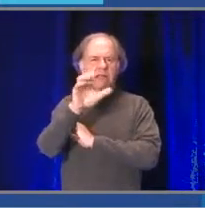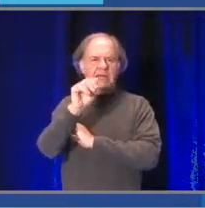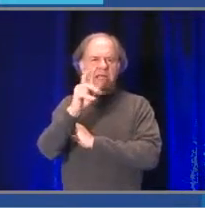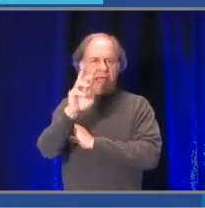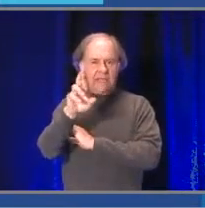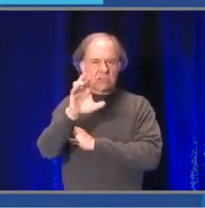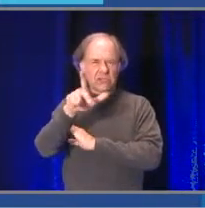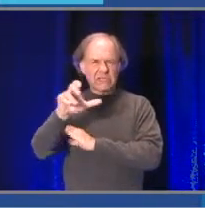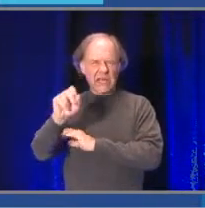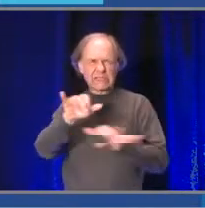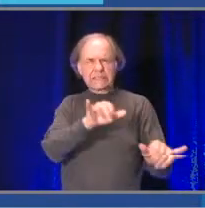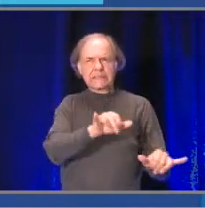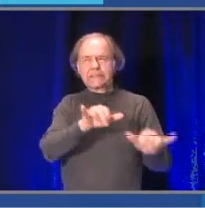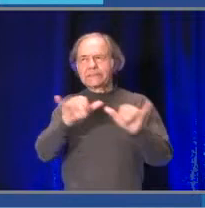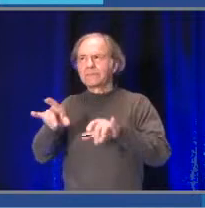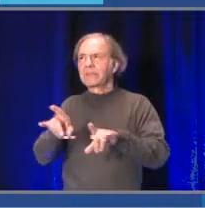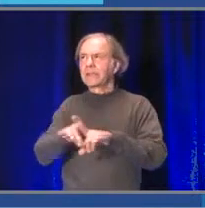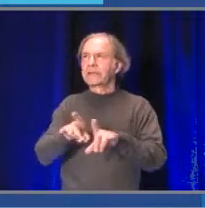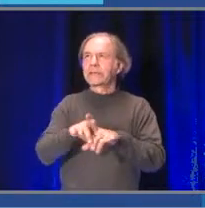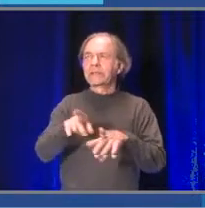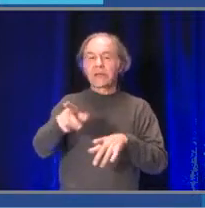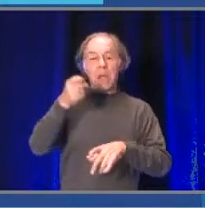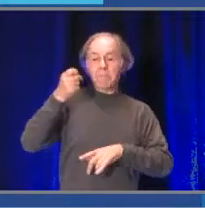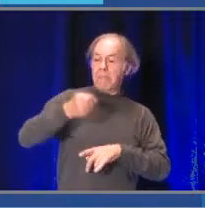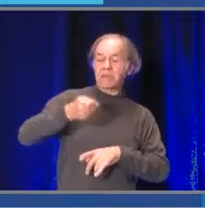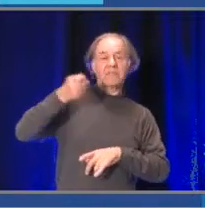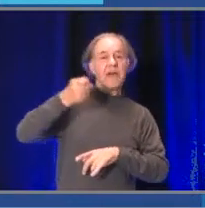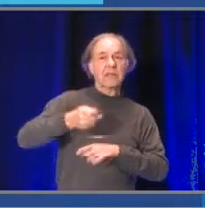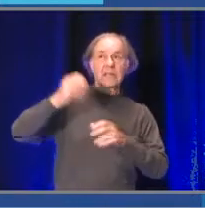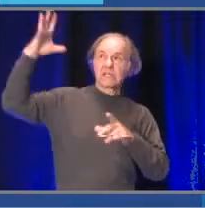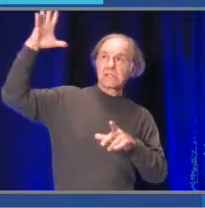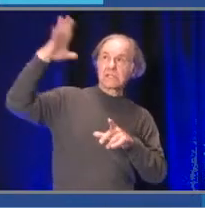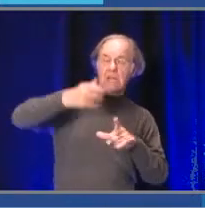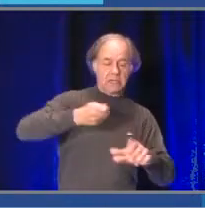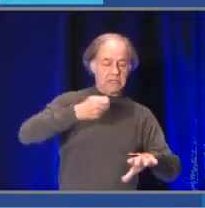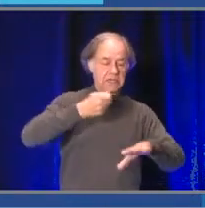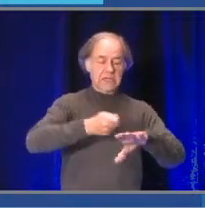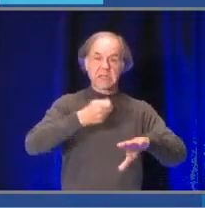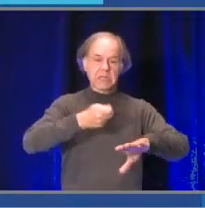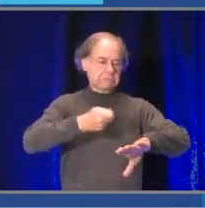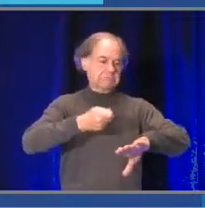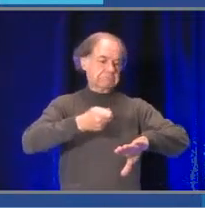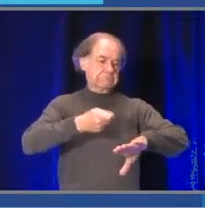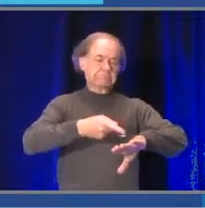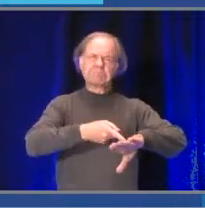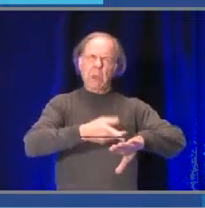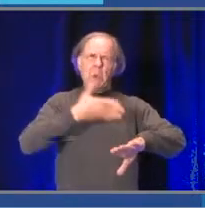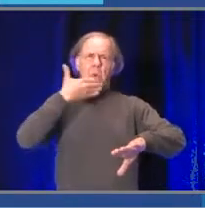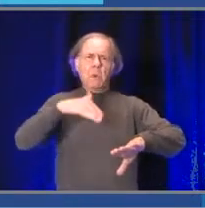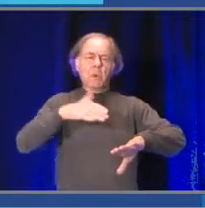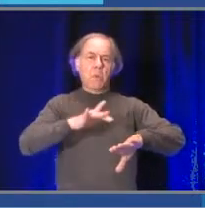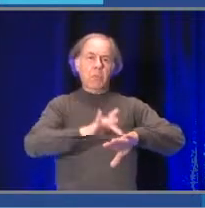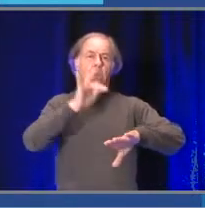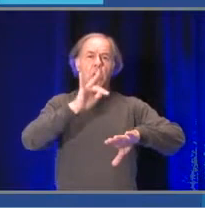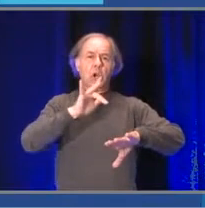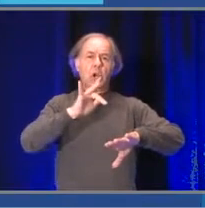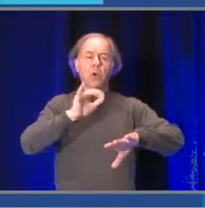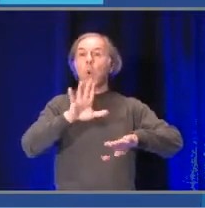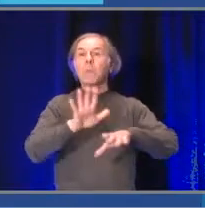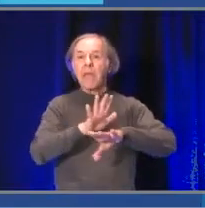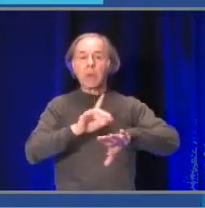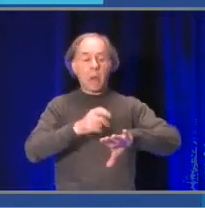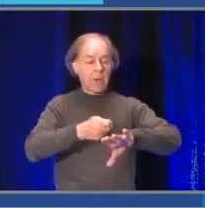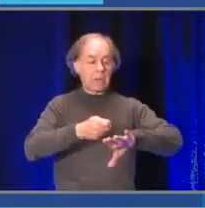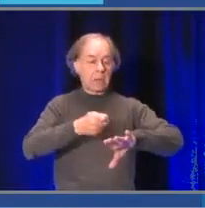It's analogous to having the old magnifying glass 4 or 5 inches away. You can burn your hand or the paper, but in between you